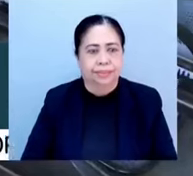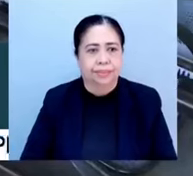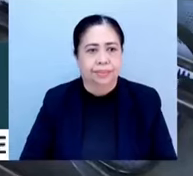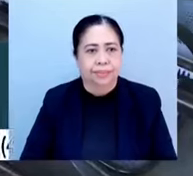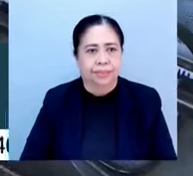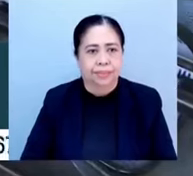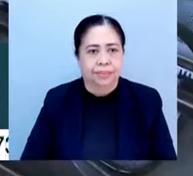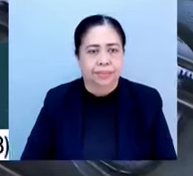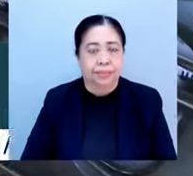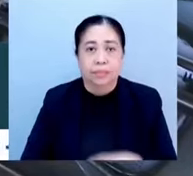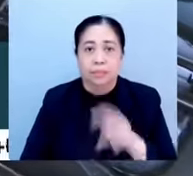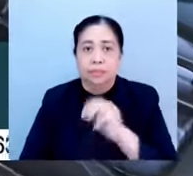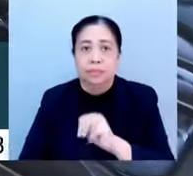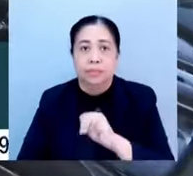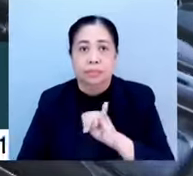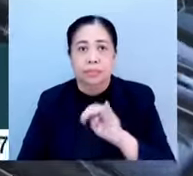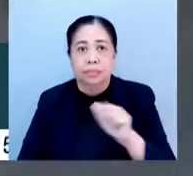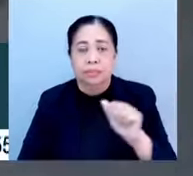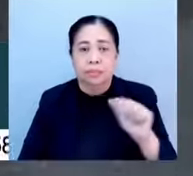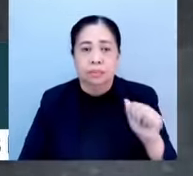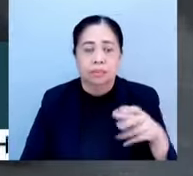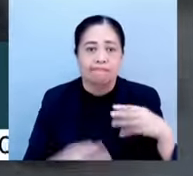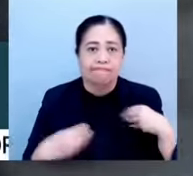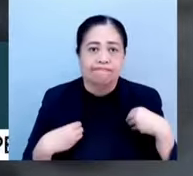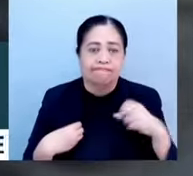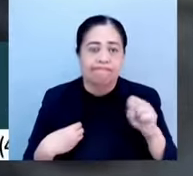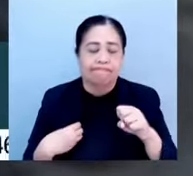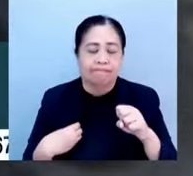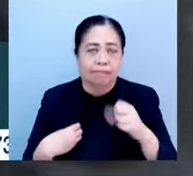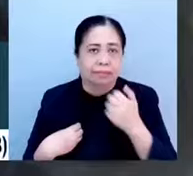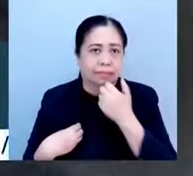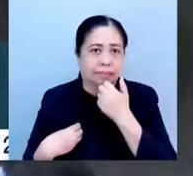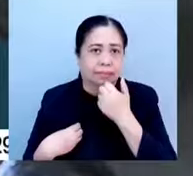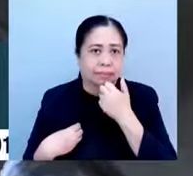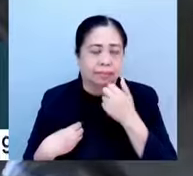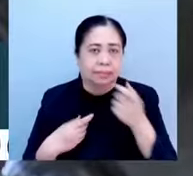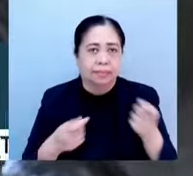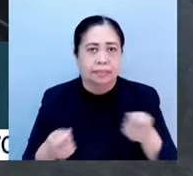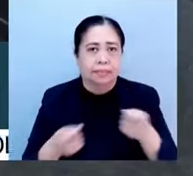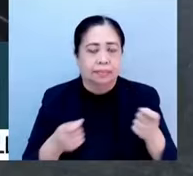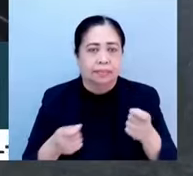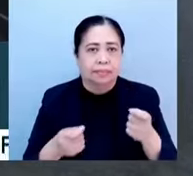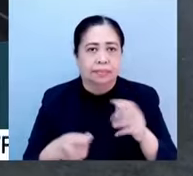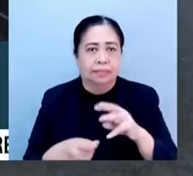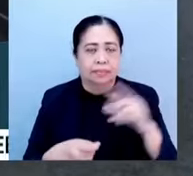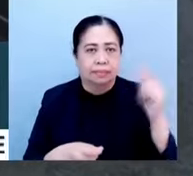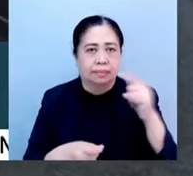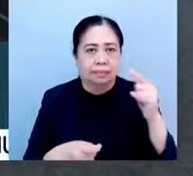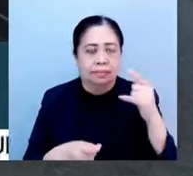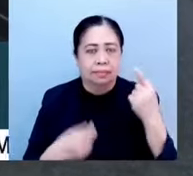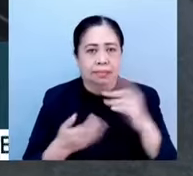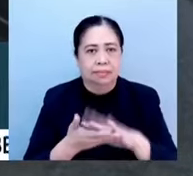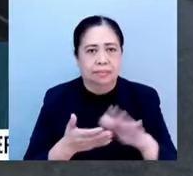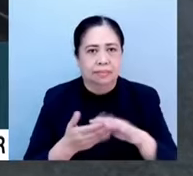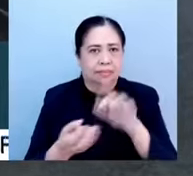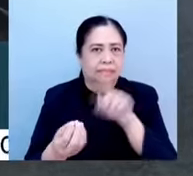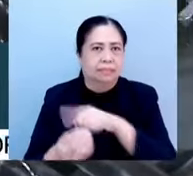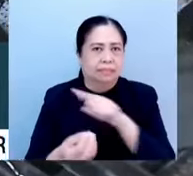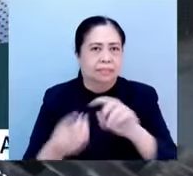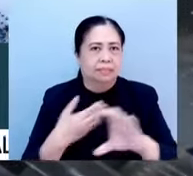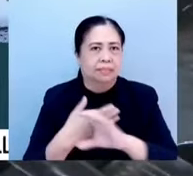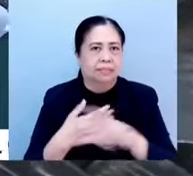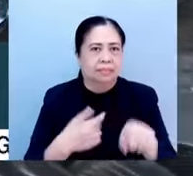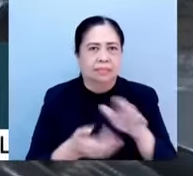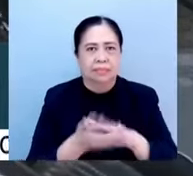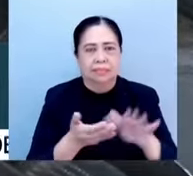Well, the Manila International Airport Authority admitting lapses in how they manage NAIA's sanitation. It's now considering canceling the contracts of its cleaning